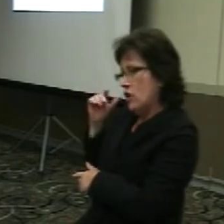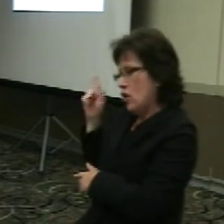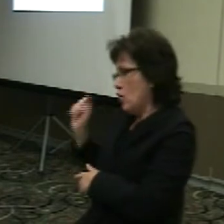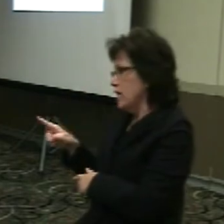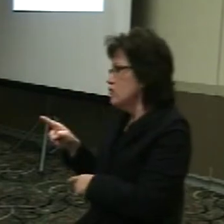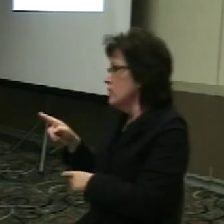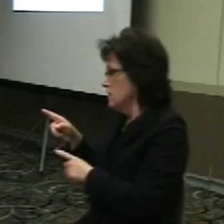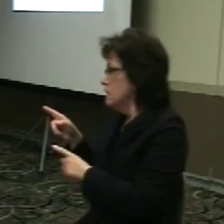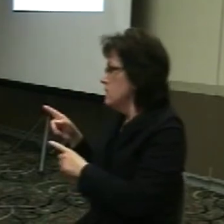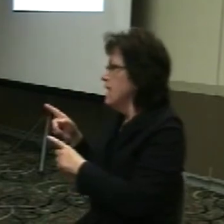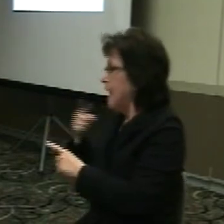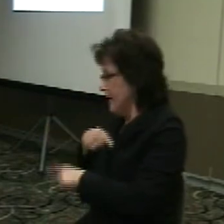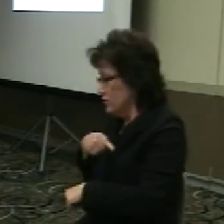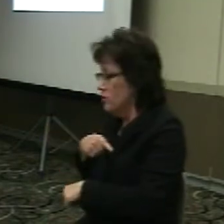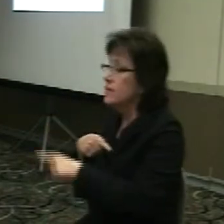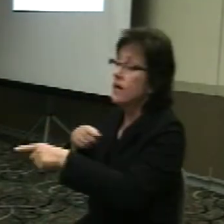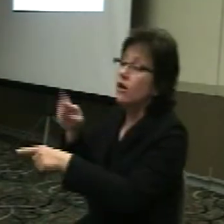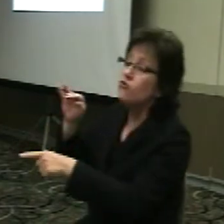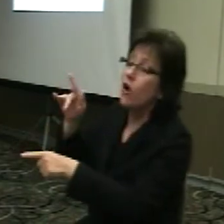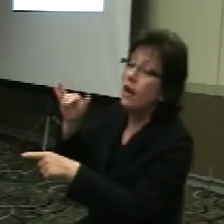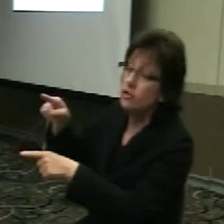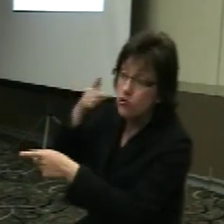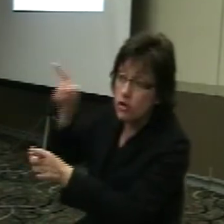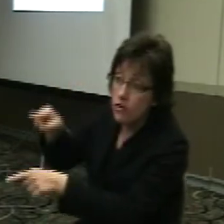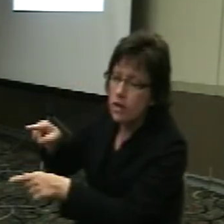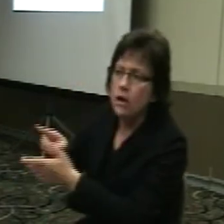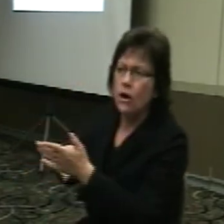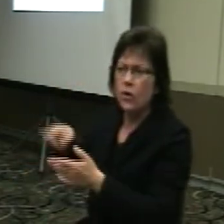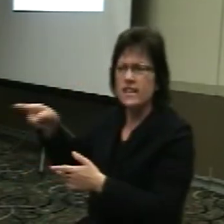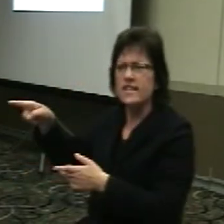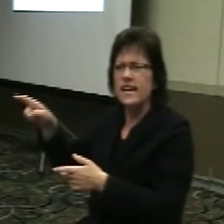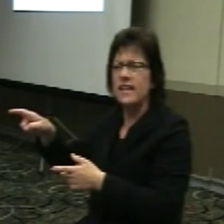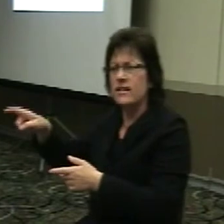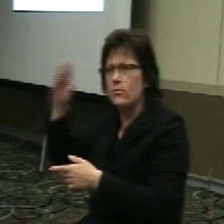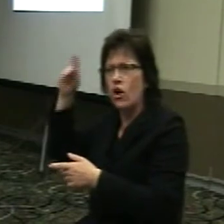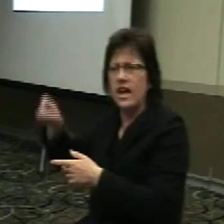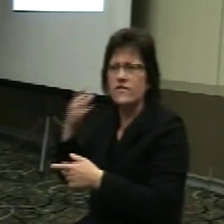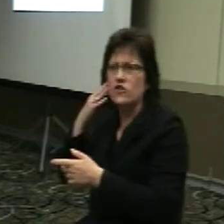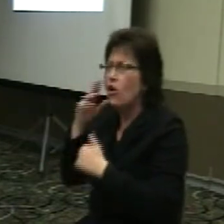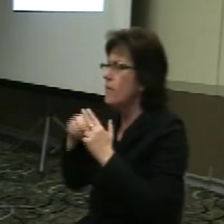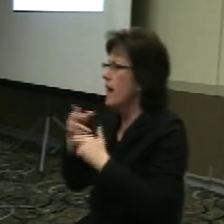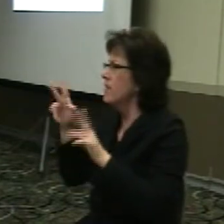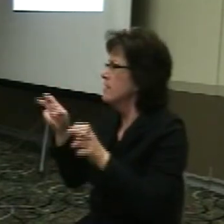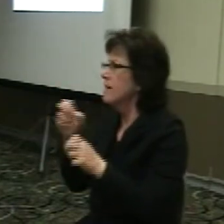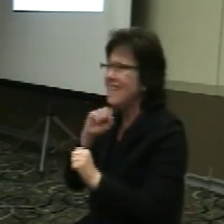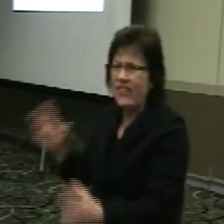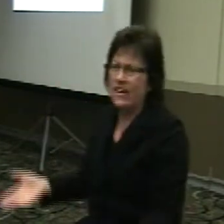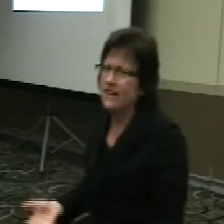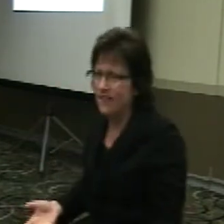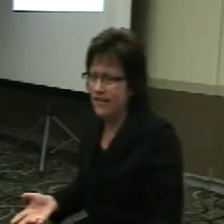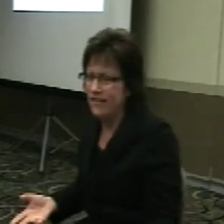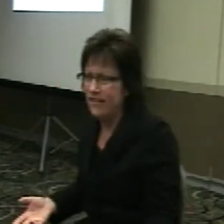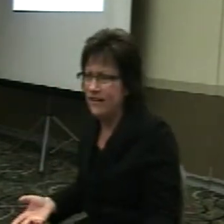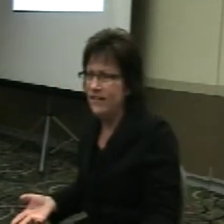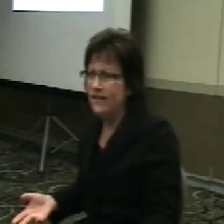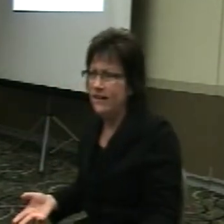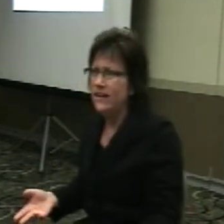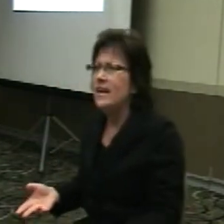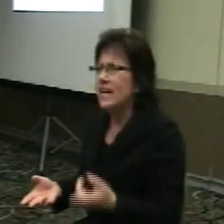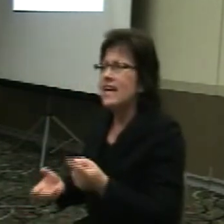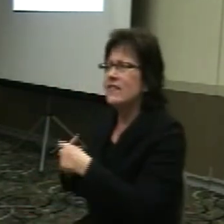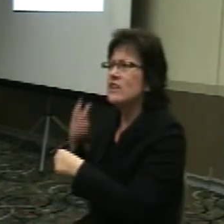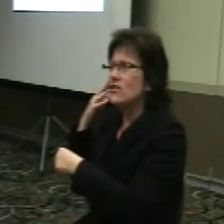go, Roland, do you agree? What does Roland have to know about the subject? Not a damn thing. What does he have to know?